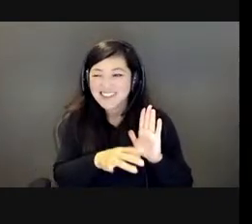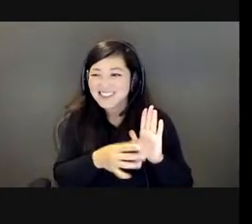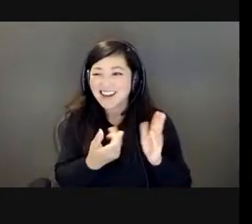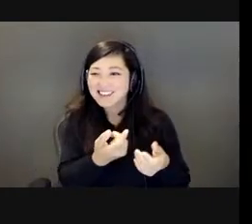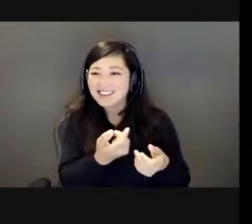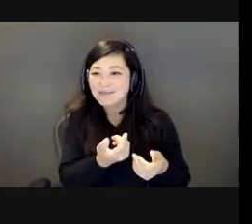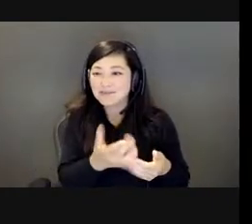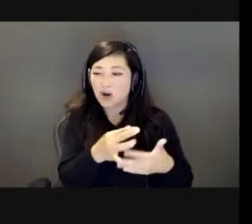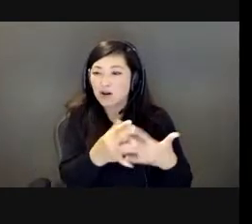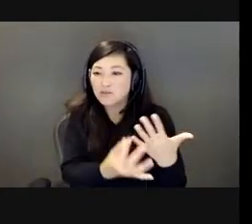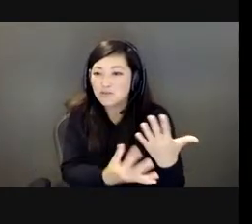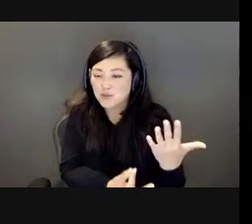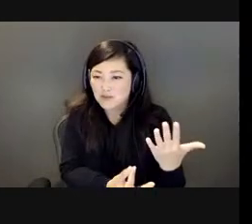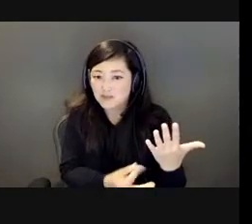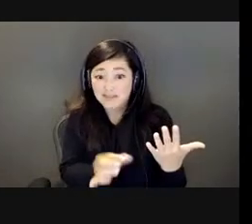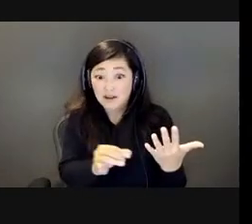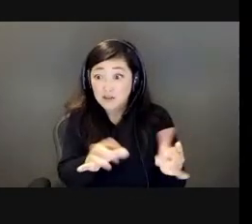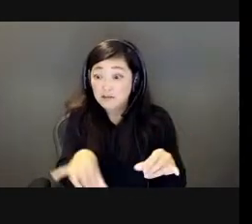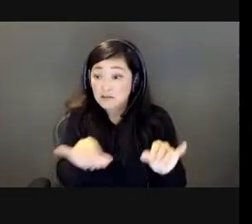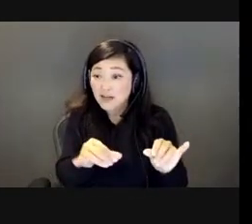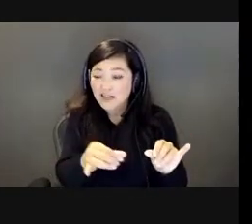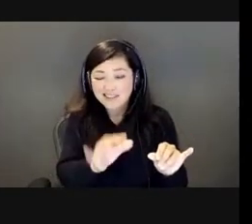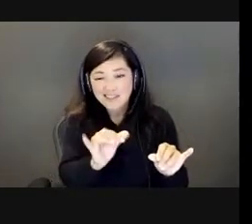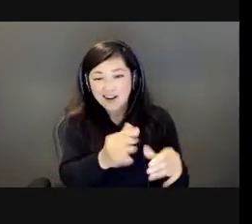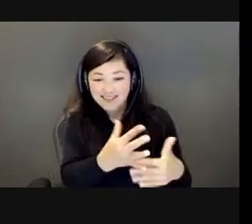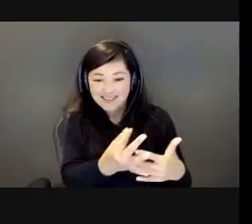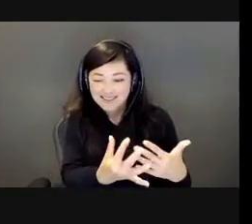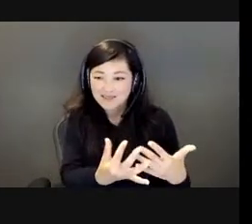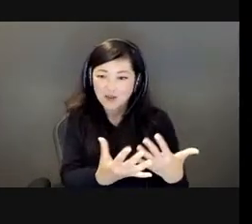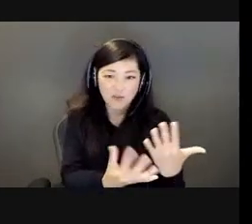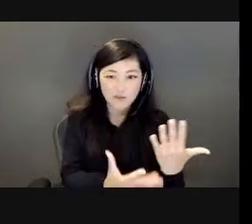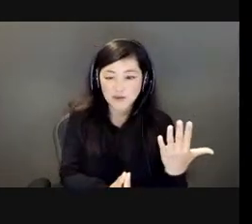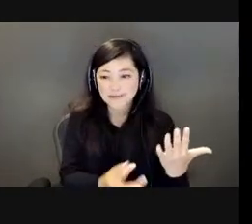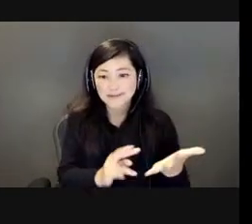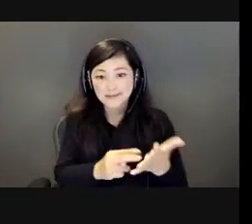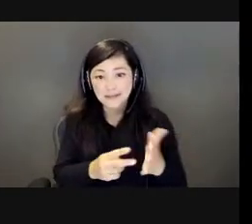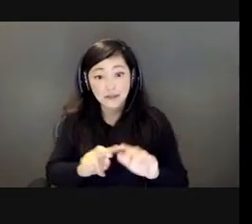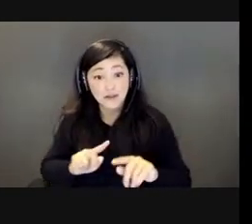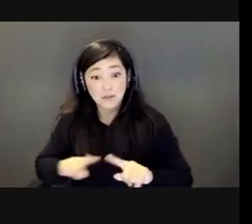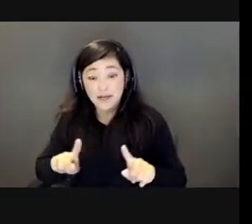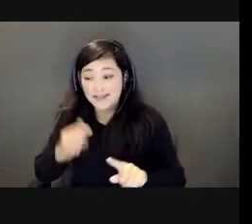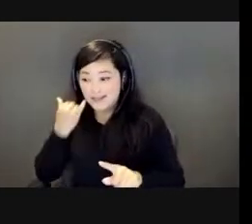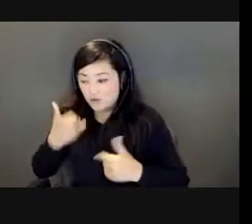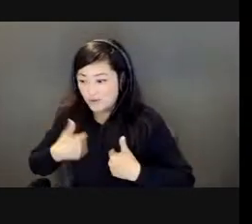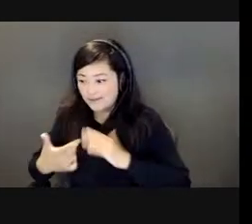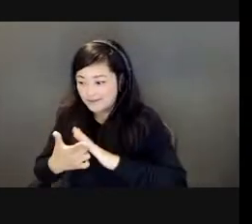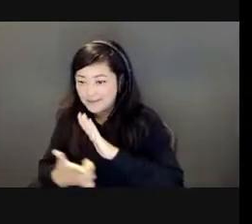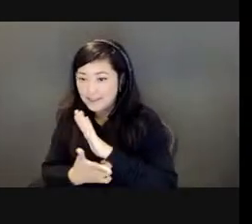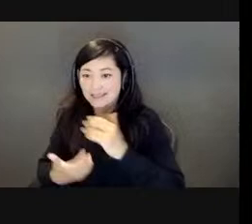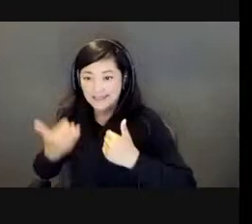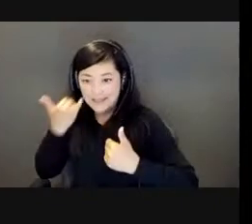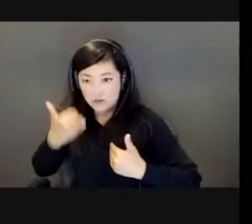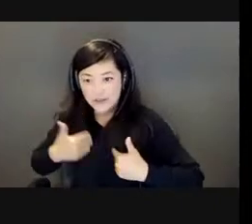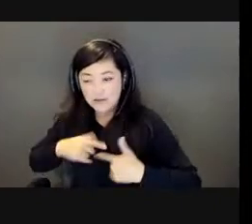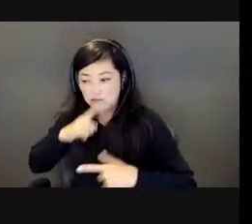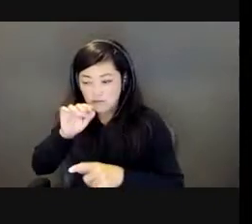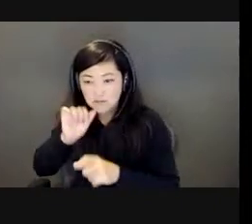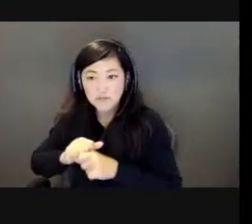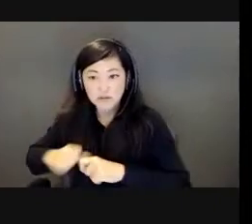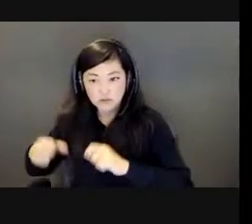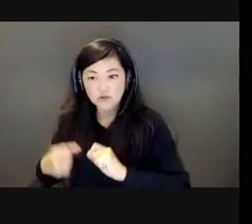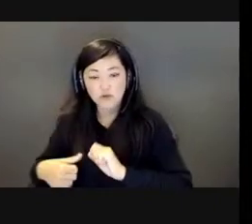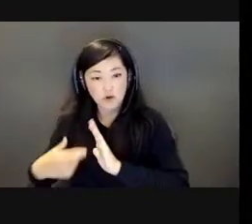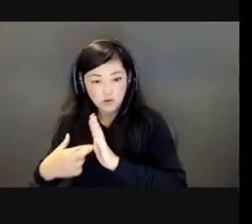are optional, but regulations and legislation has teeth. So I've been very impressed with the process that's been set up with Accessibility